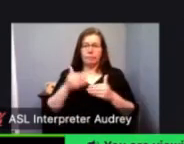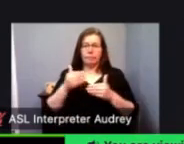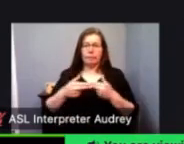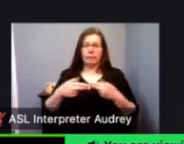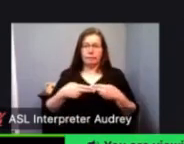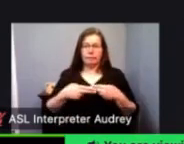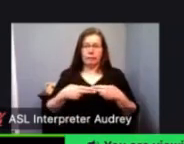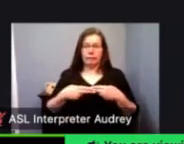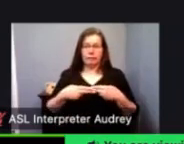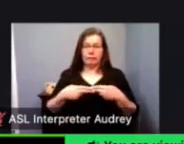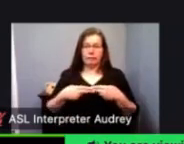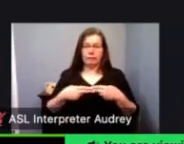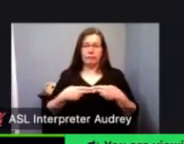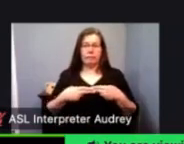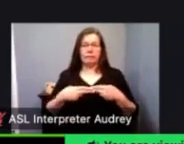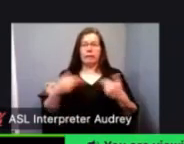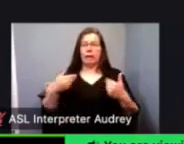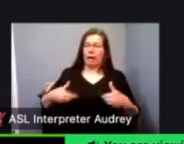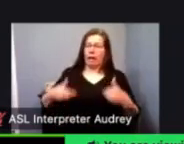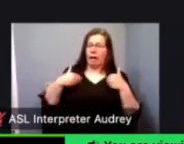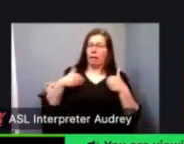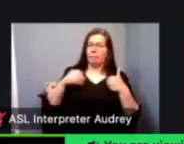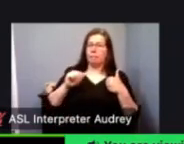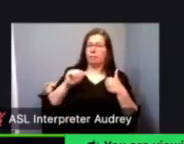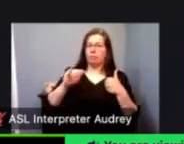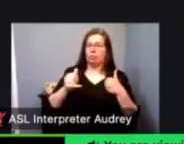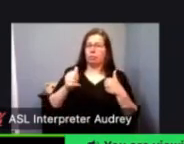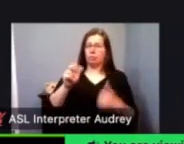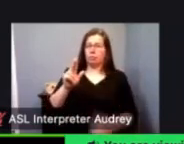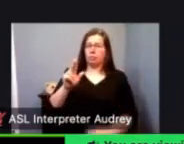So yeah, I'm your chat moderator, Asianae Thomas. I'm the